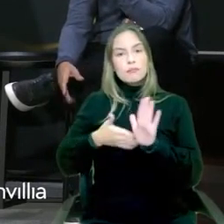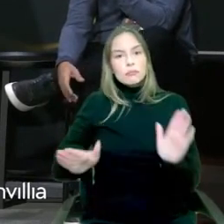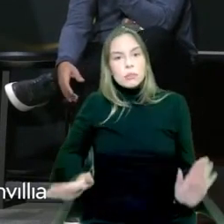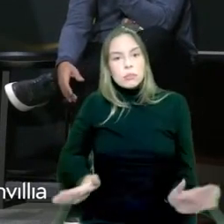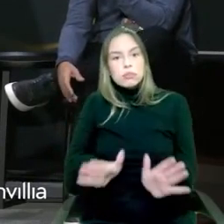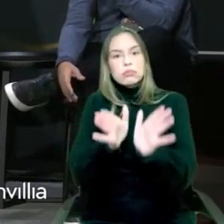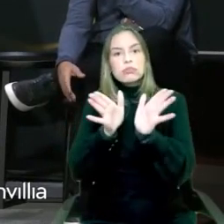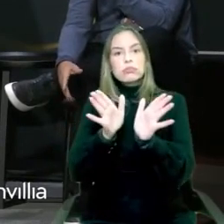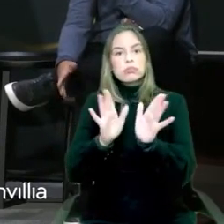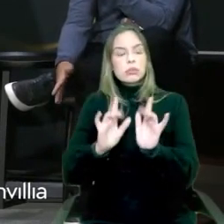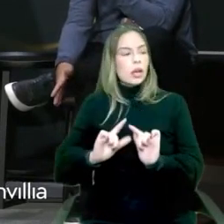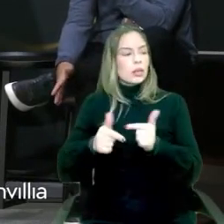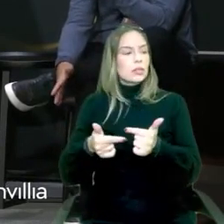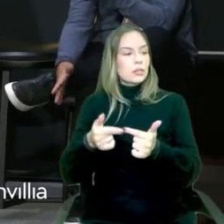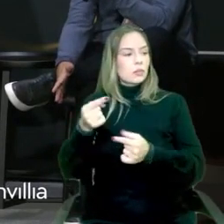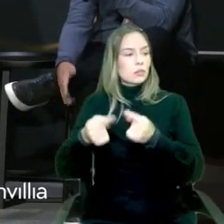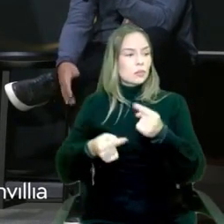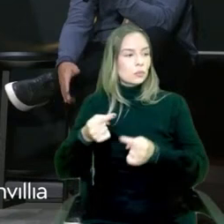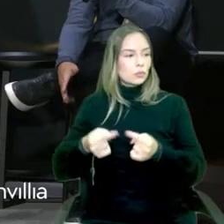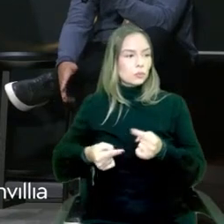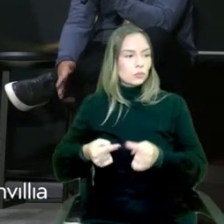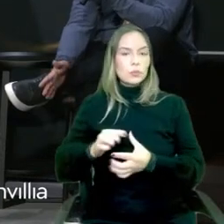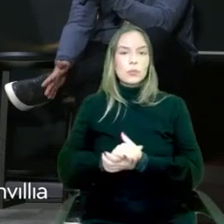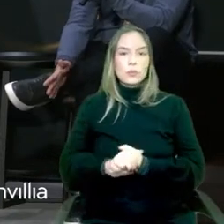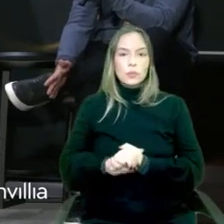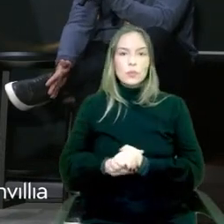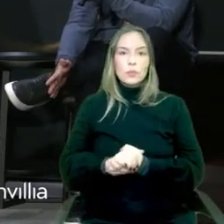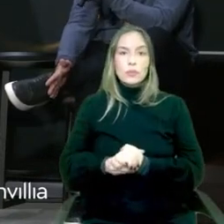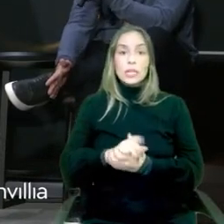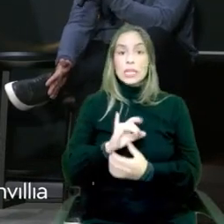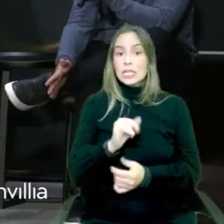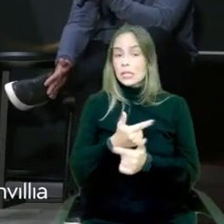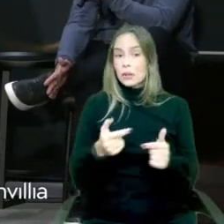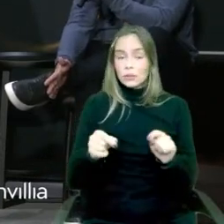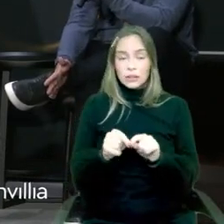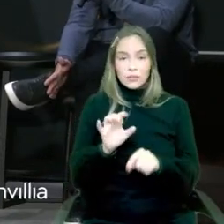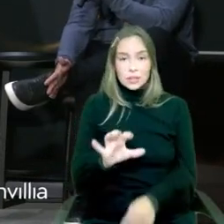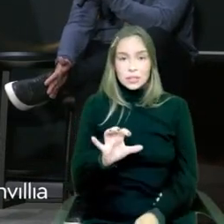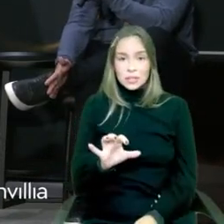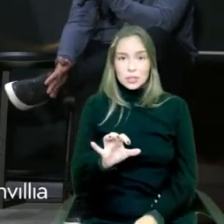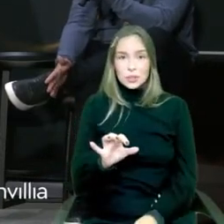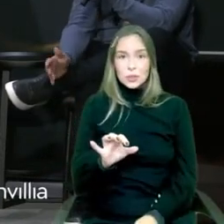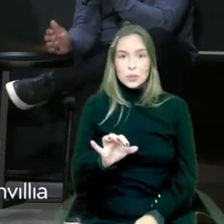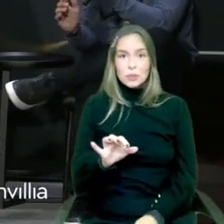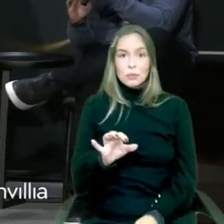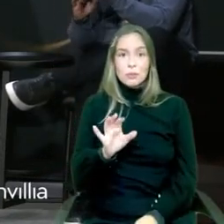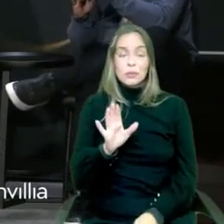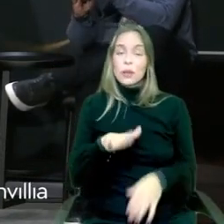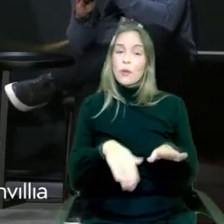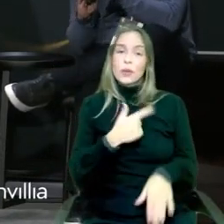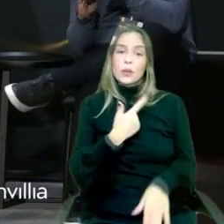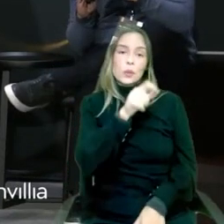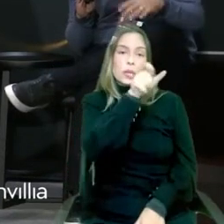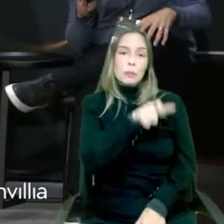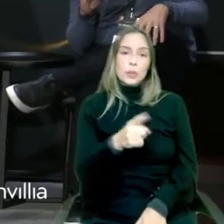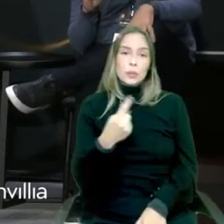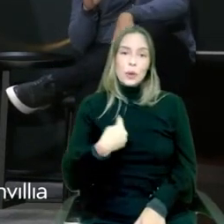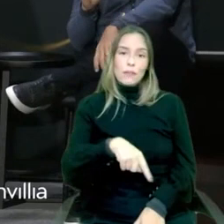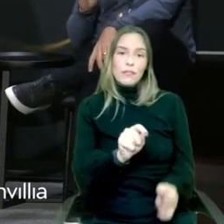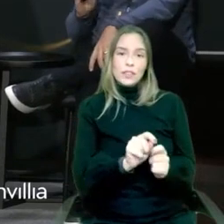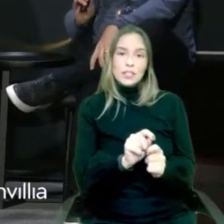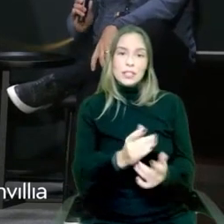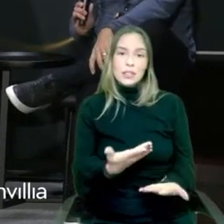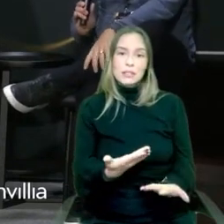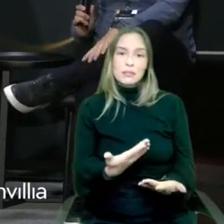discussion. Because if you not do that, probably other guy will do it, right? And I think this agenda is